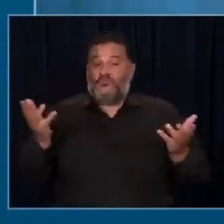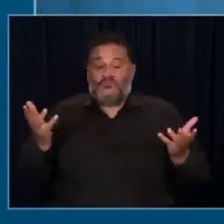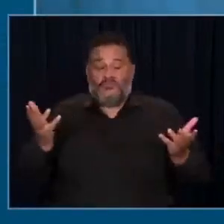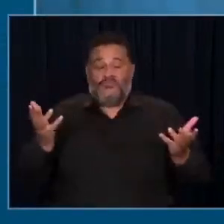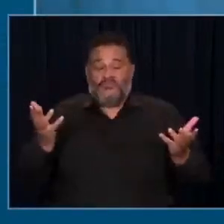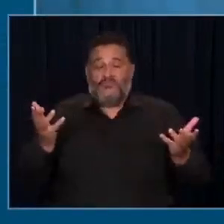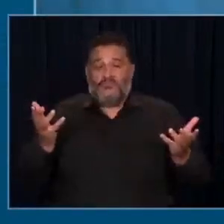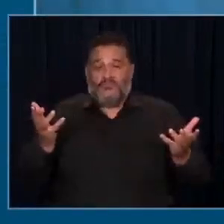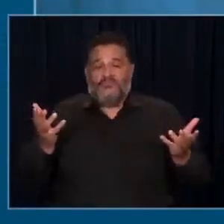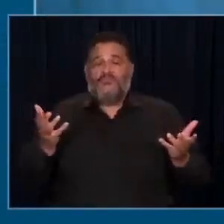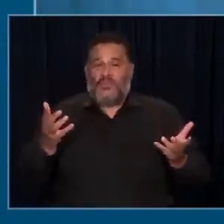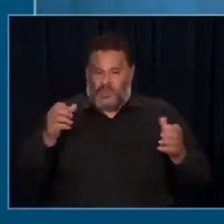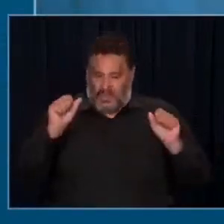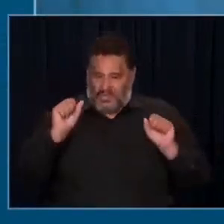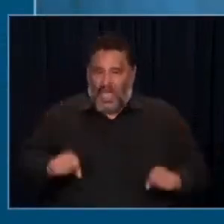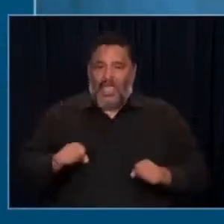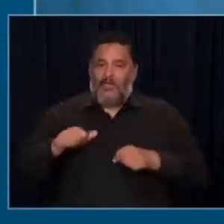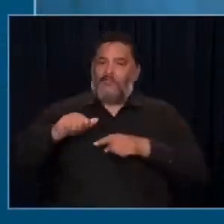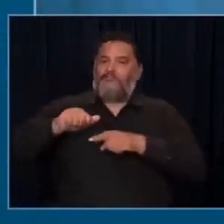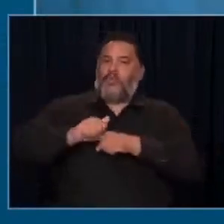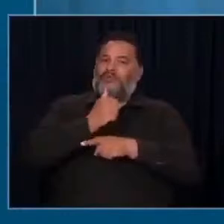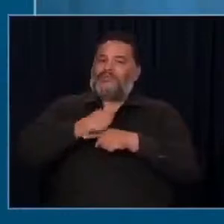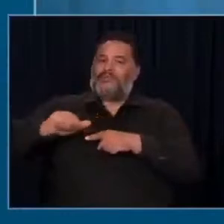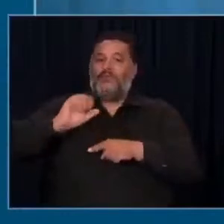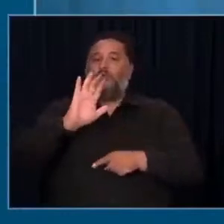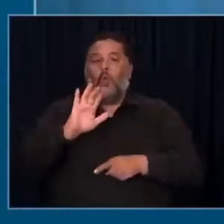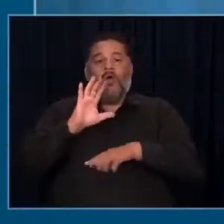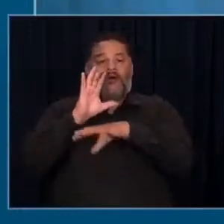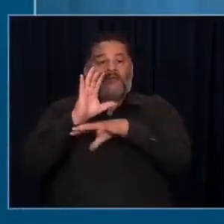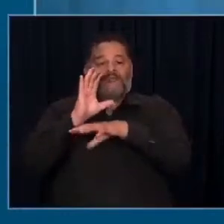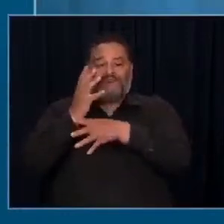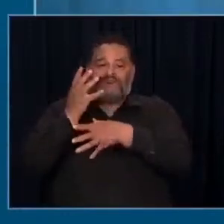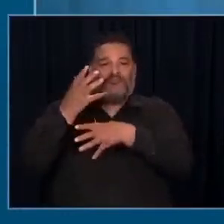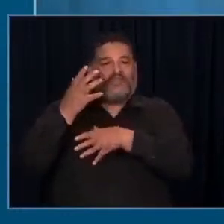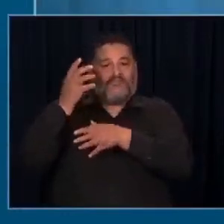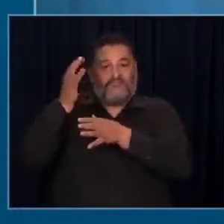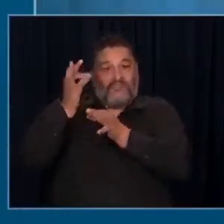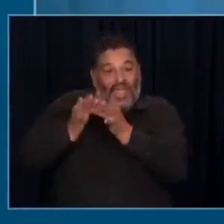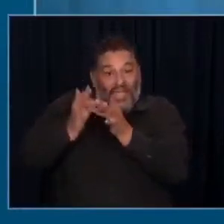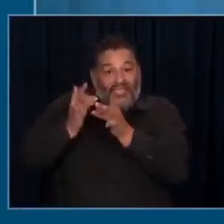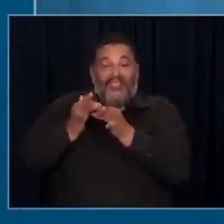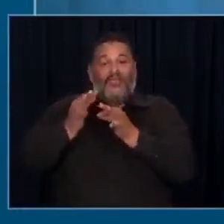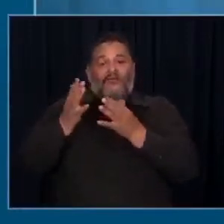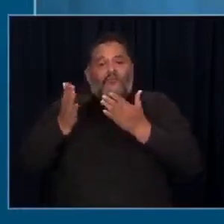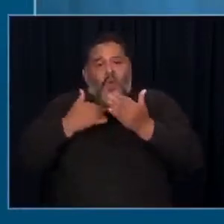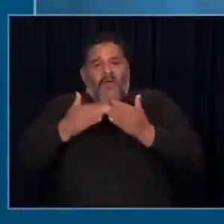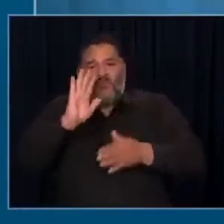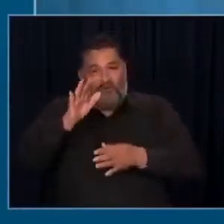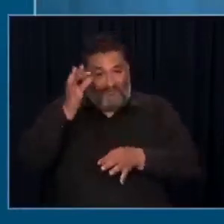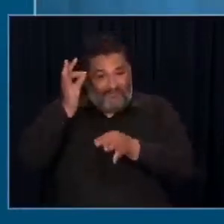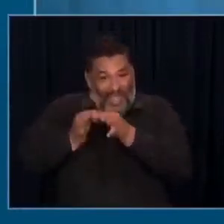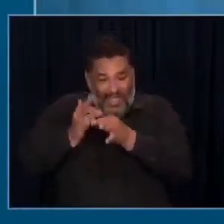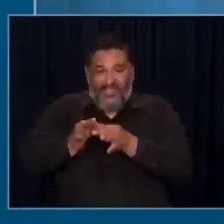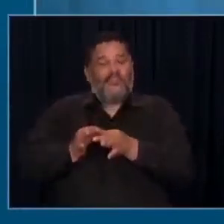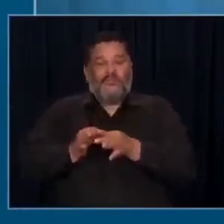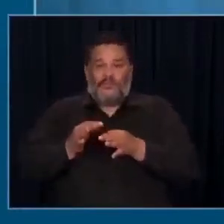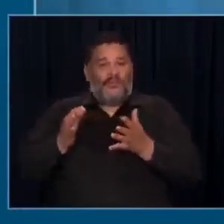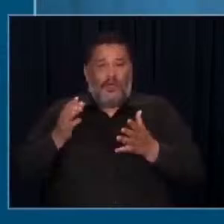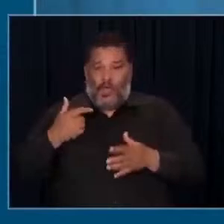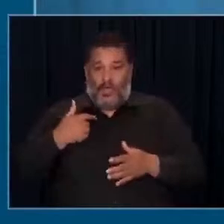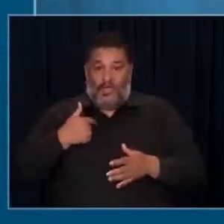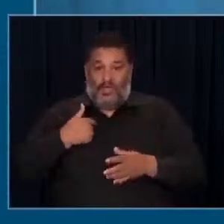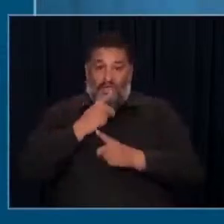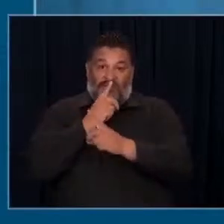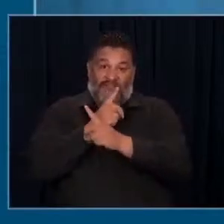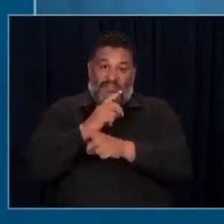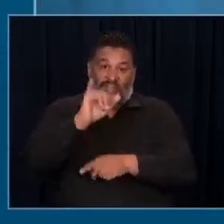actually practice your faith depending on whatever that faith is. And I will defend that. Even